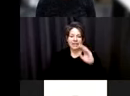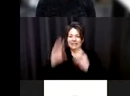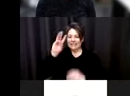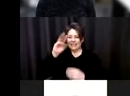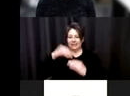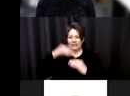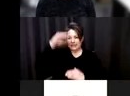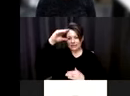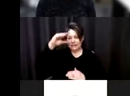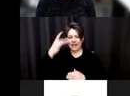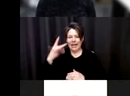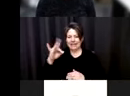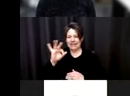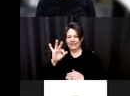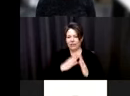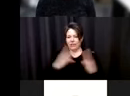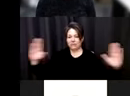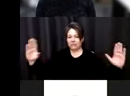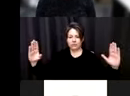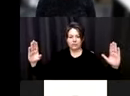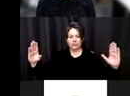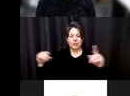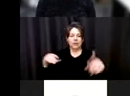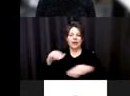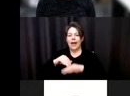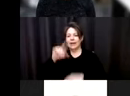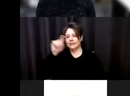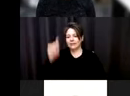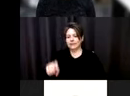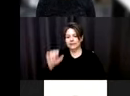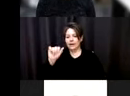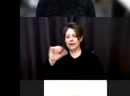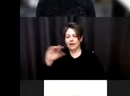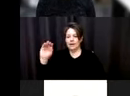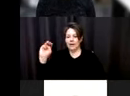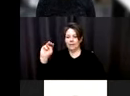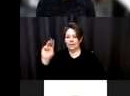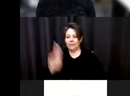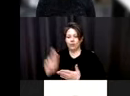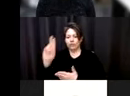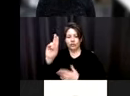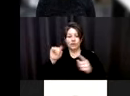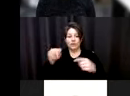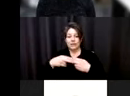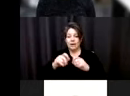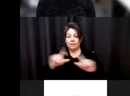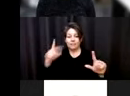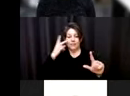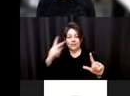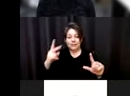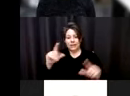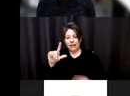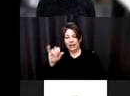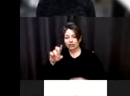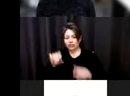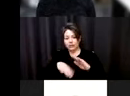6 by 18 feet. And this is it at Texas A&M University. And on this slide, you can also see a legend I